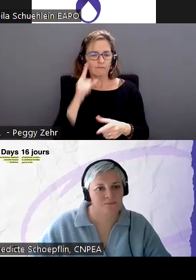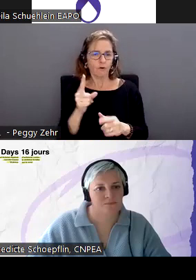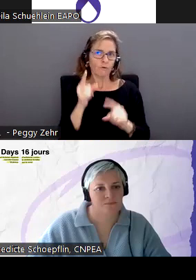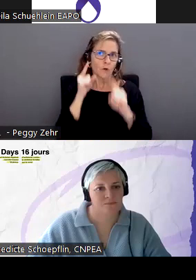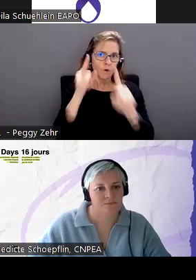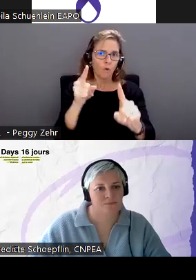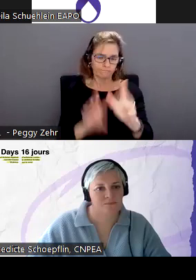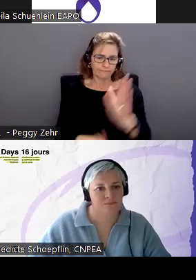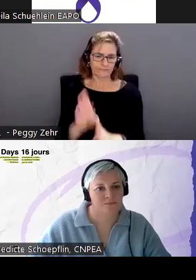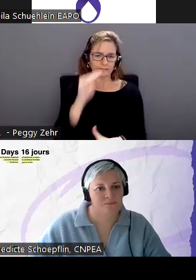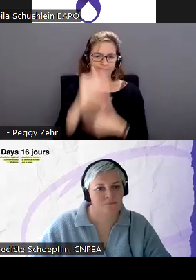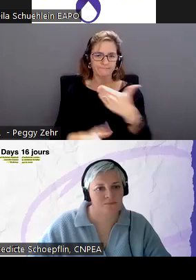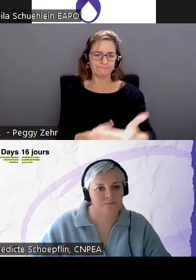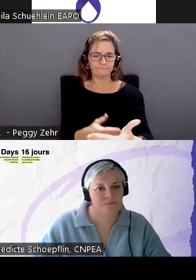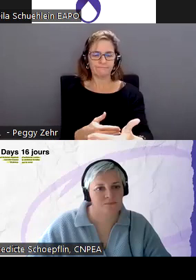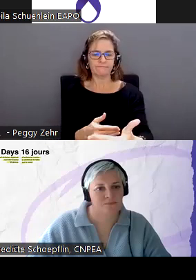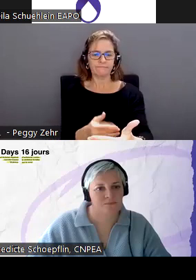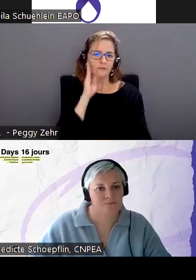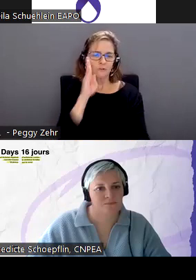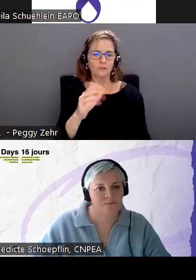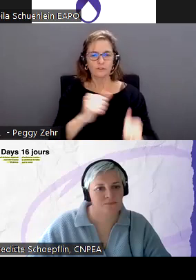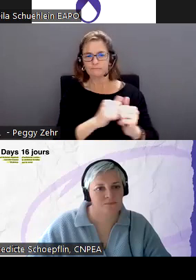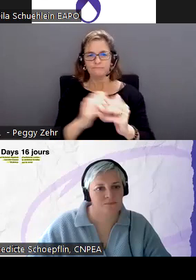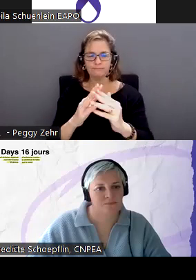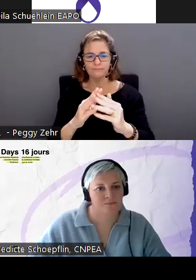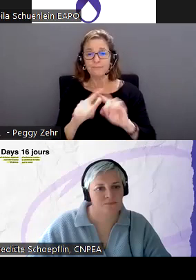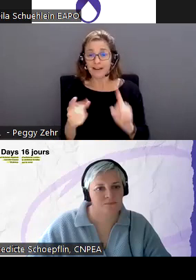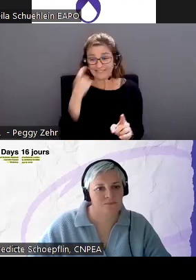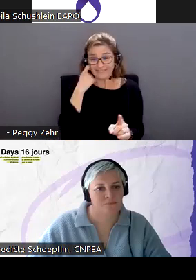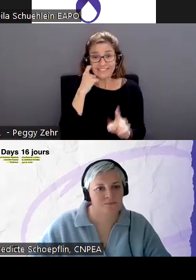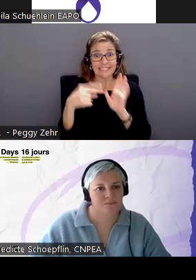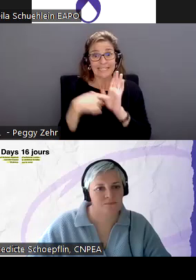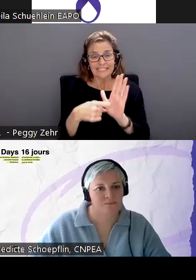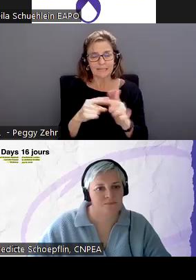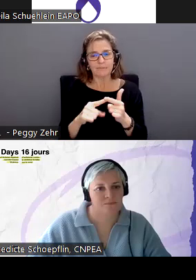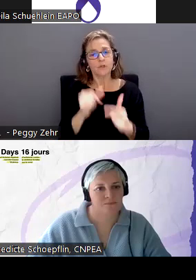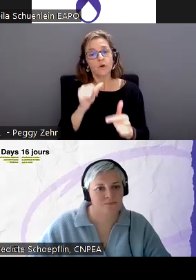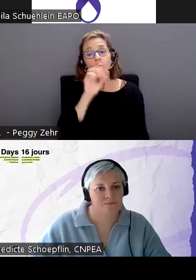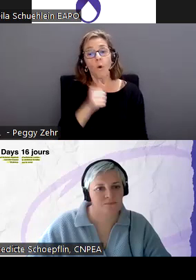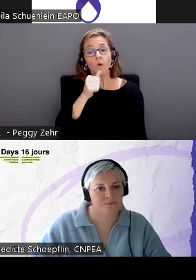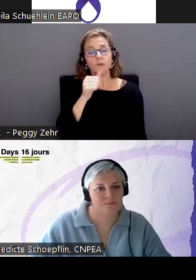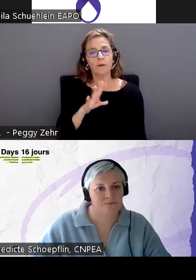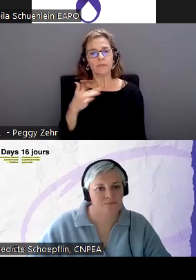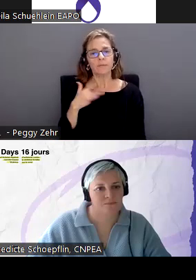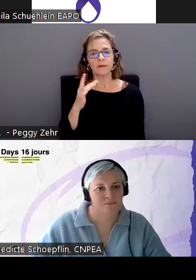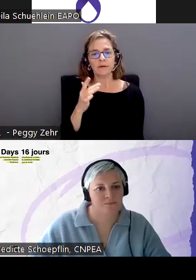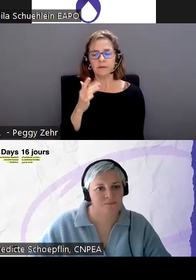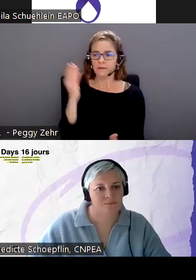speak to, you know, the invisibility of older women and their circumstances, and